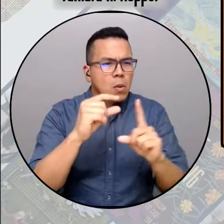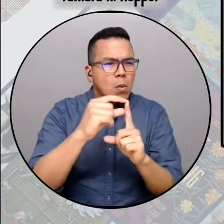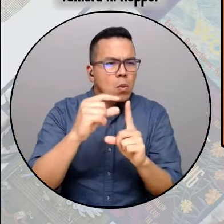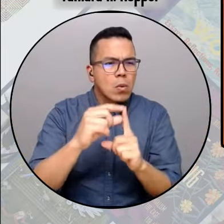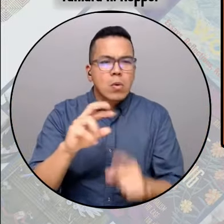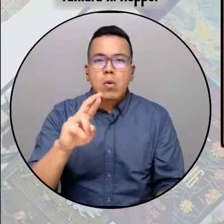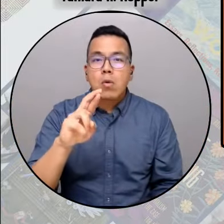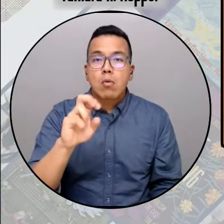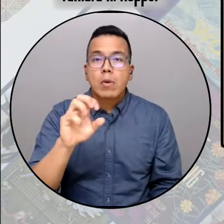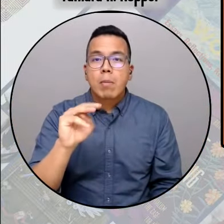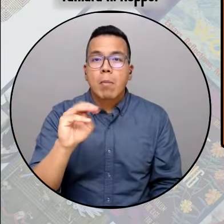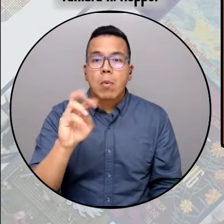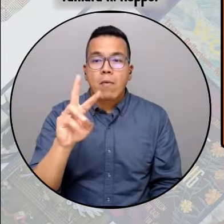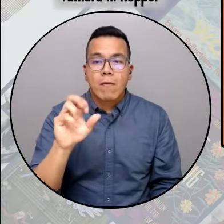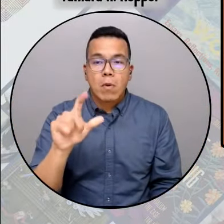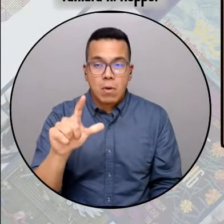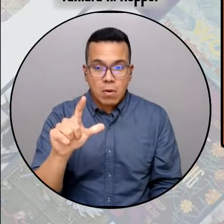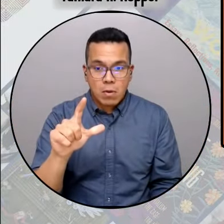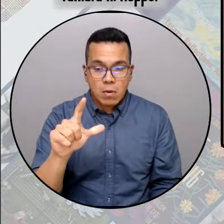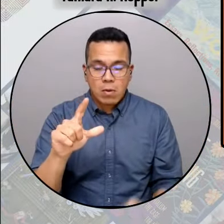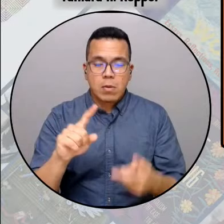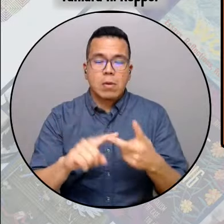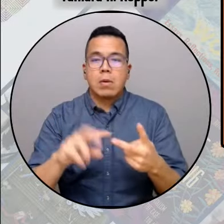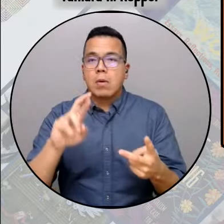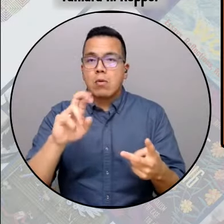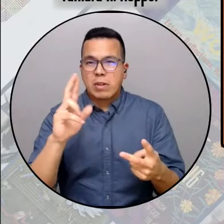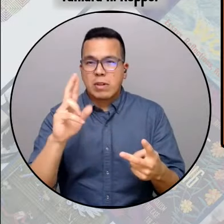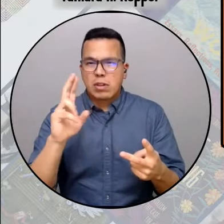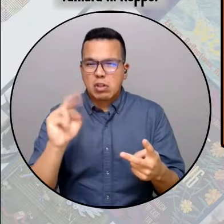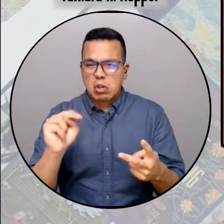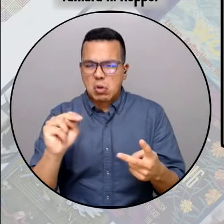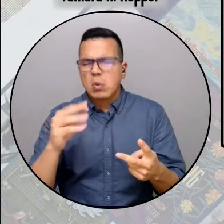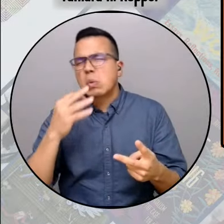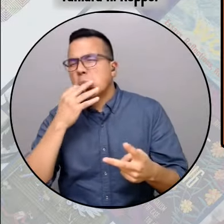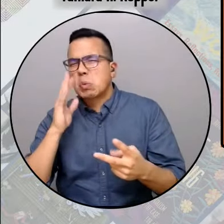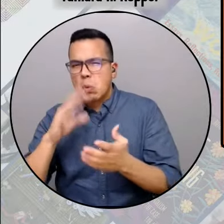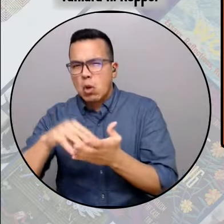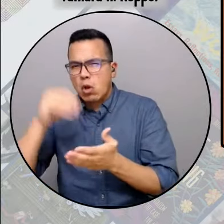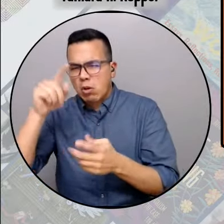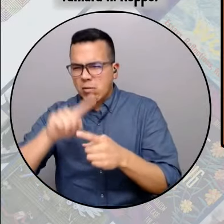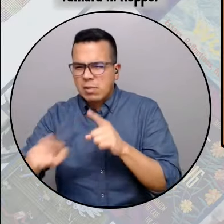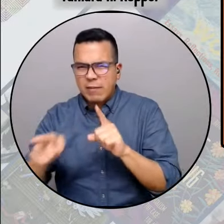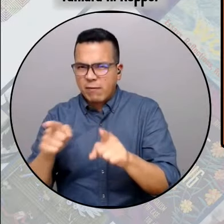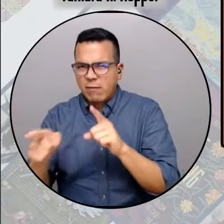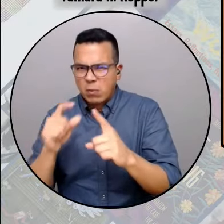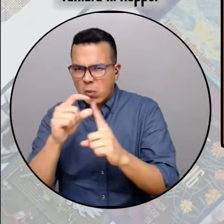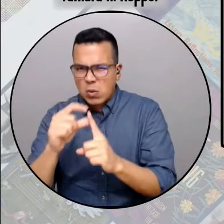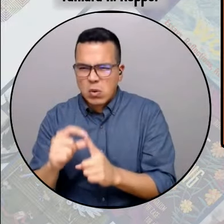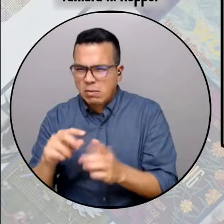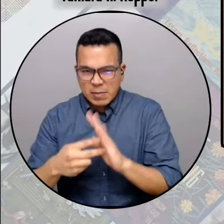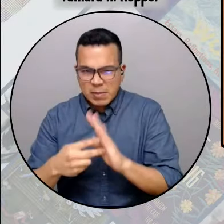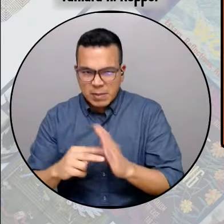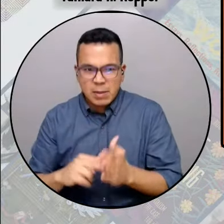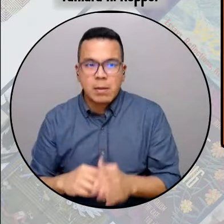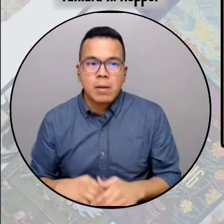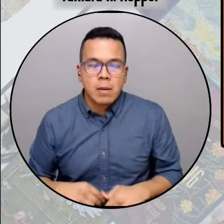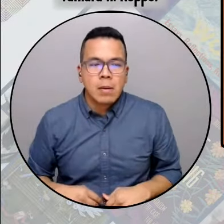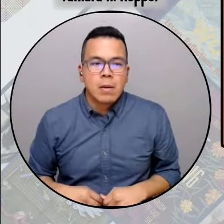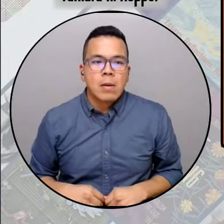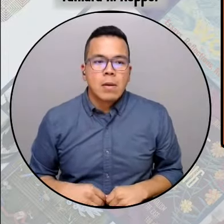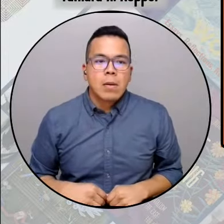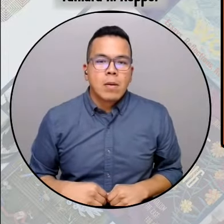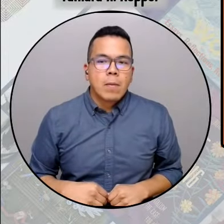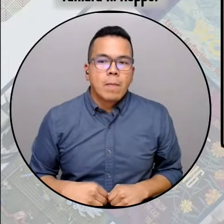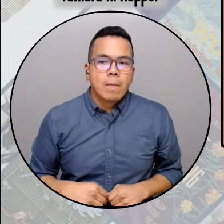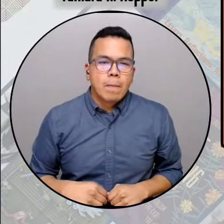a removal and a return, right? Because this is a very different terms in terms of what we often will